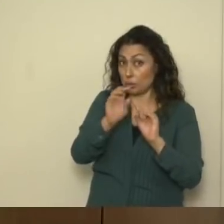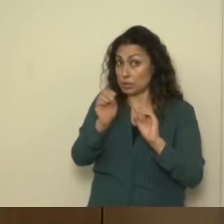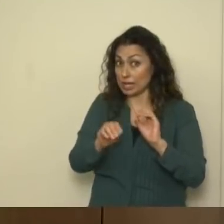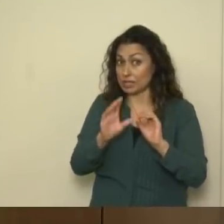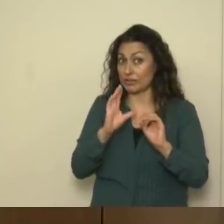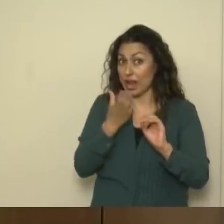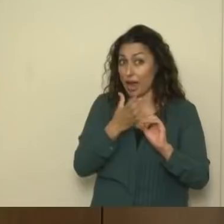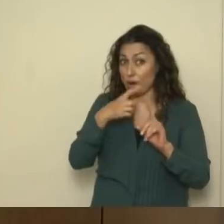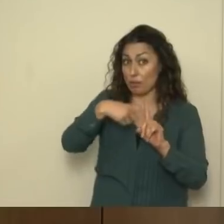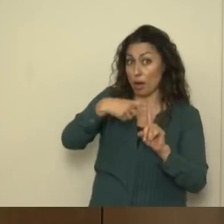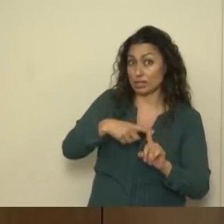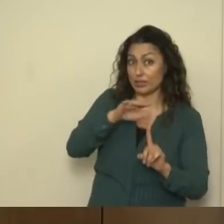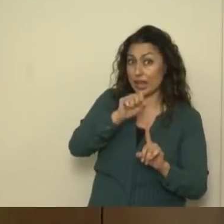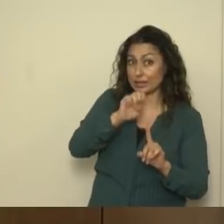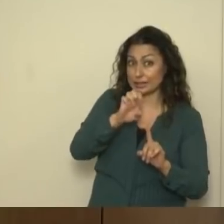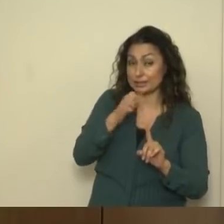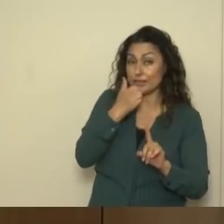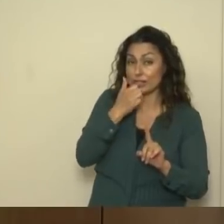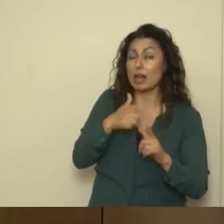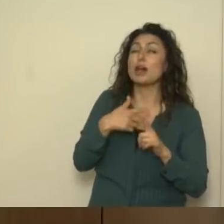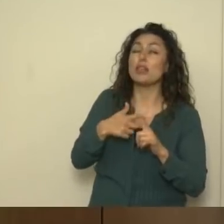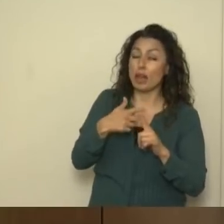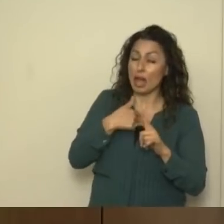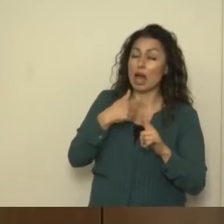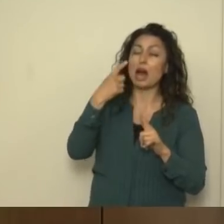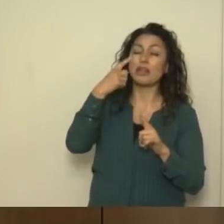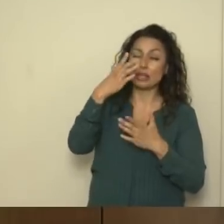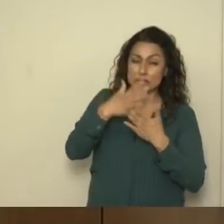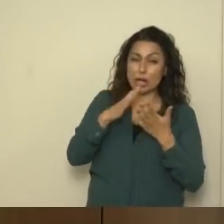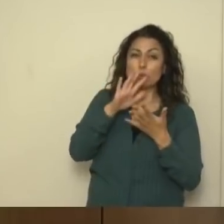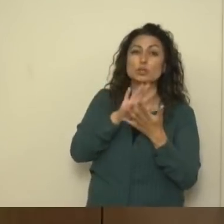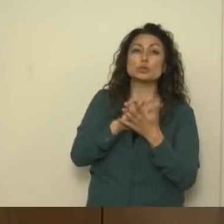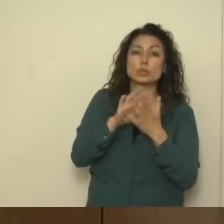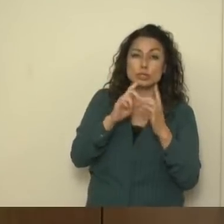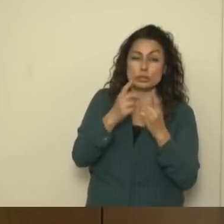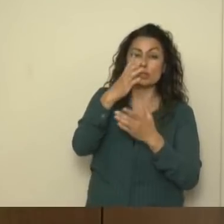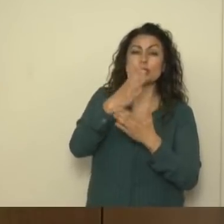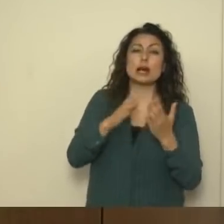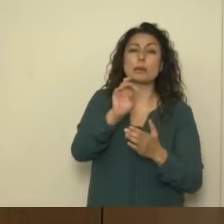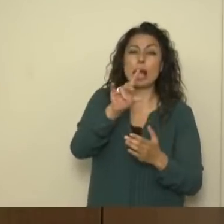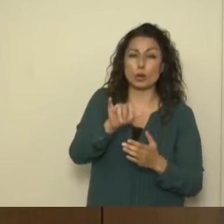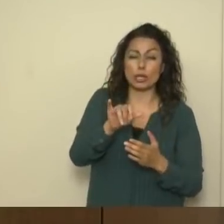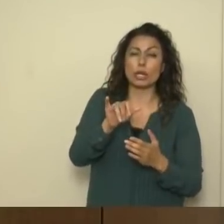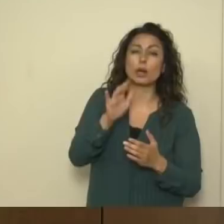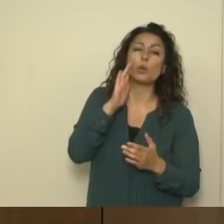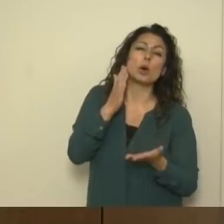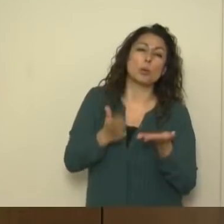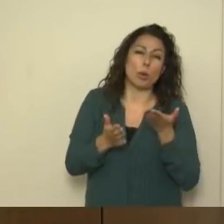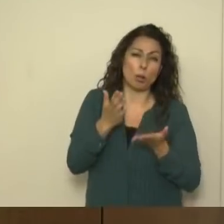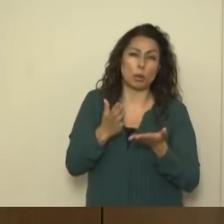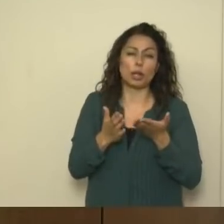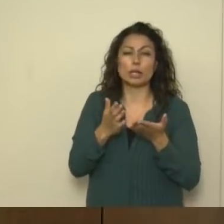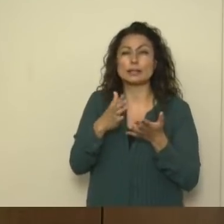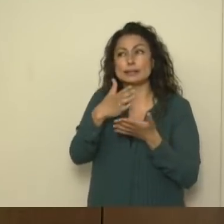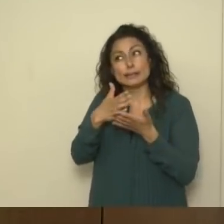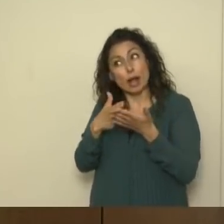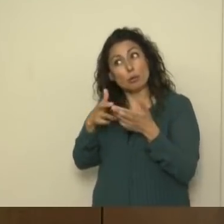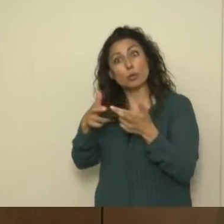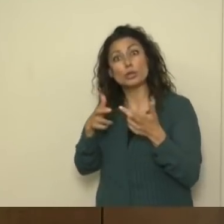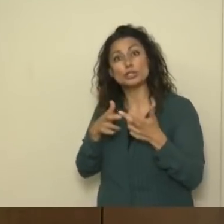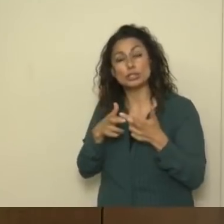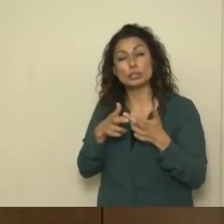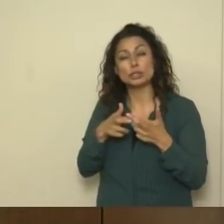it's possible to see that there may be some school districts in some counties or probably some